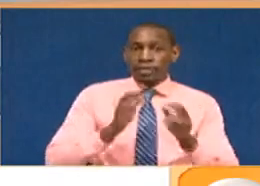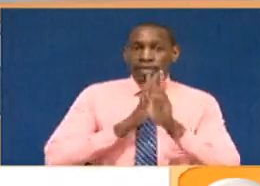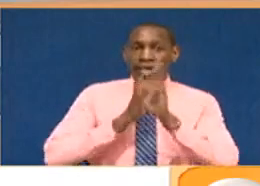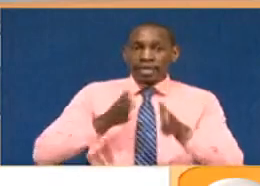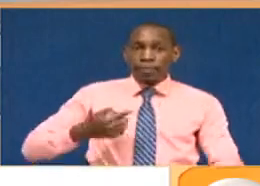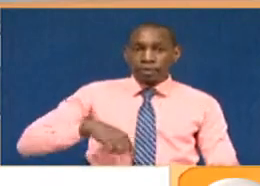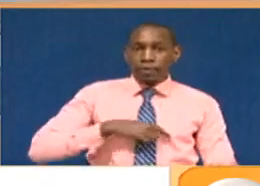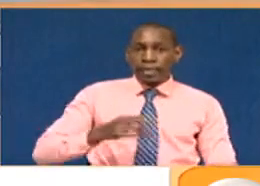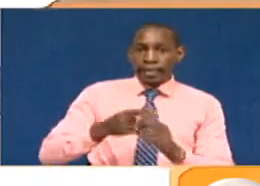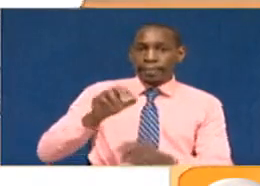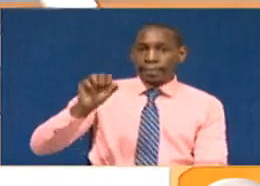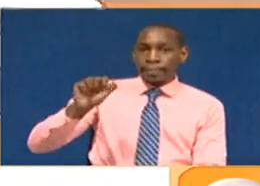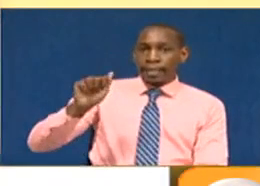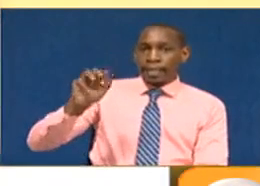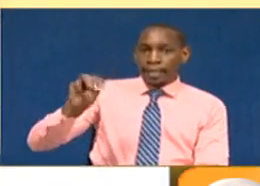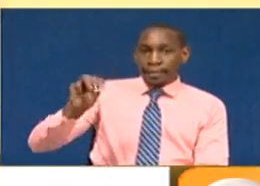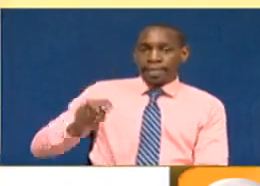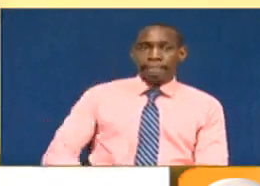own Sam Gituku.